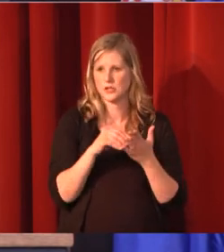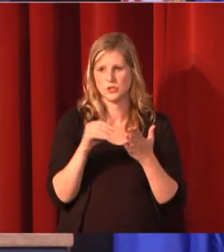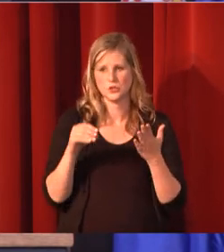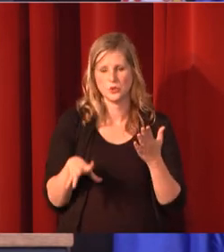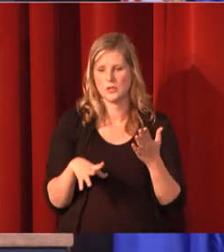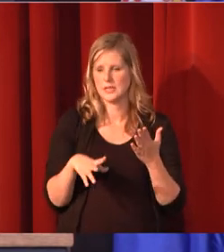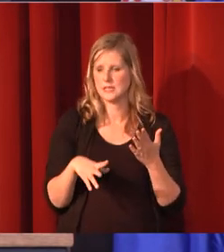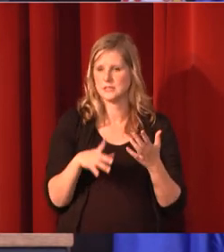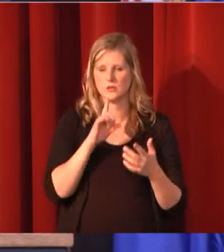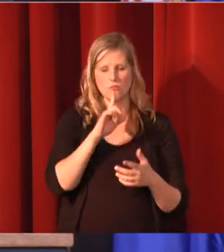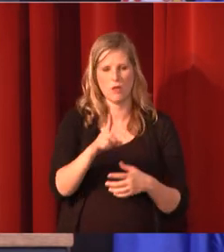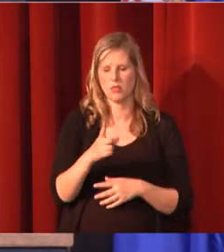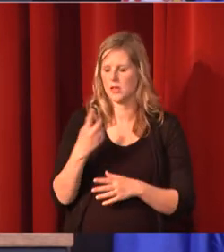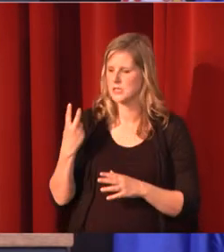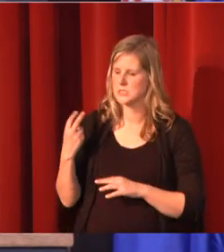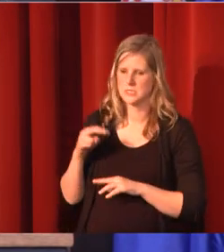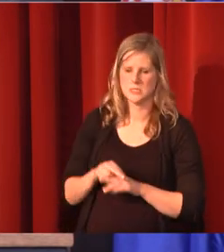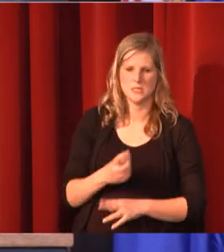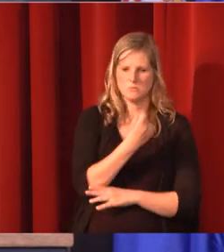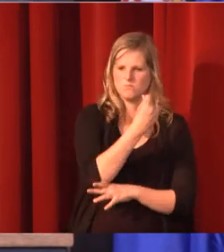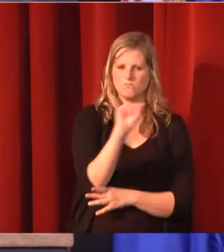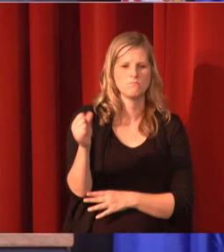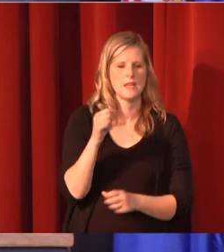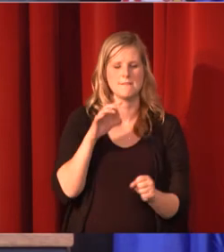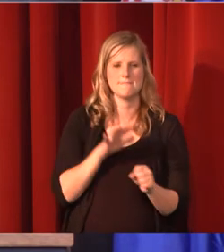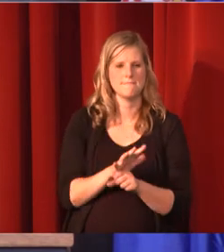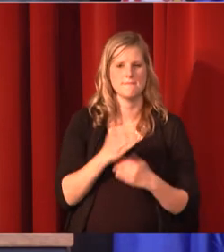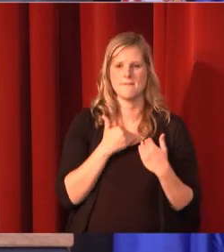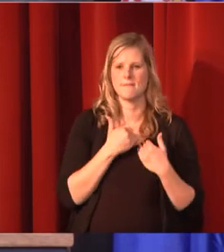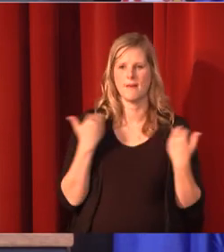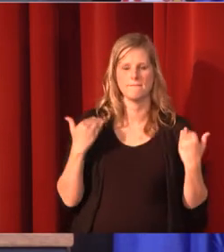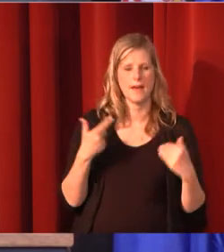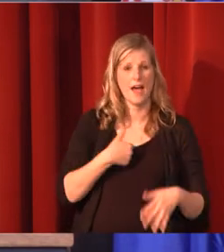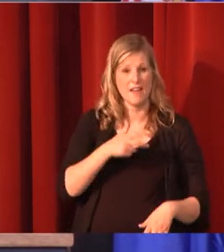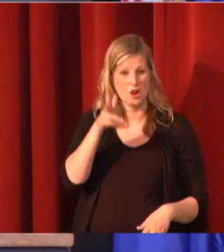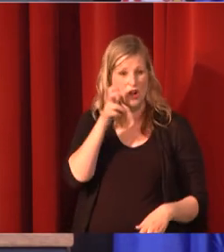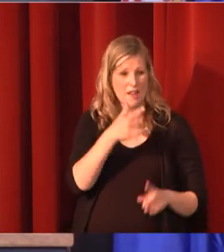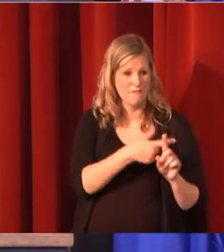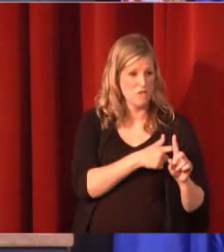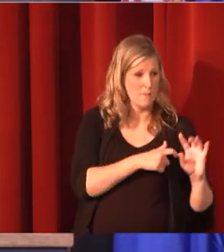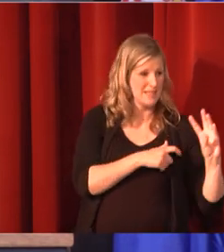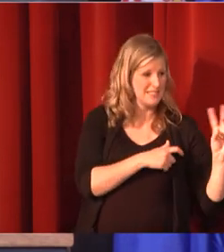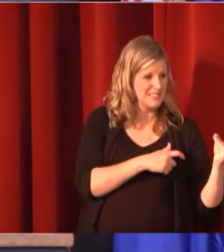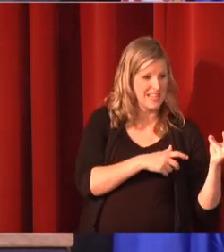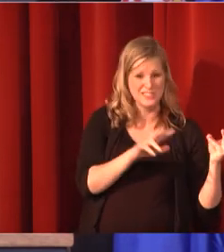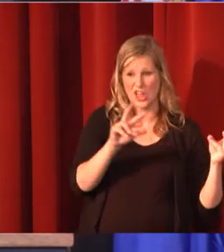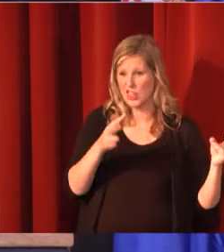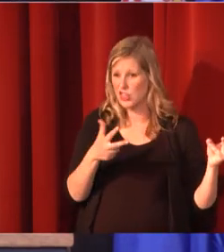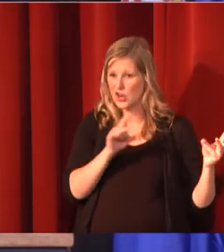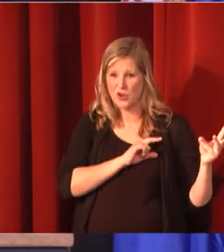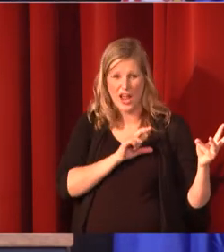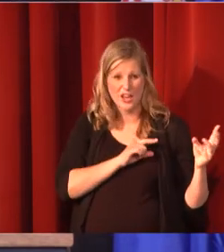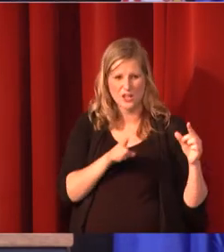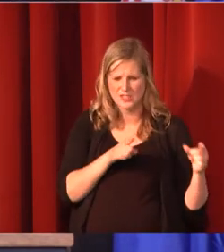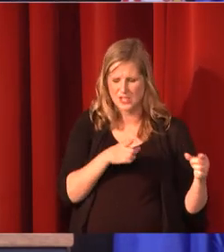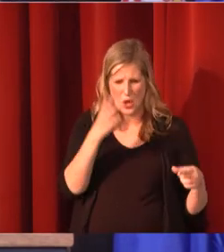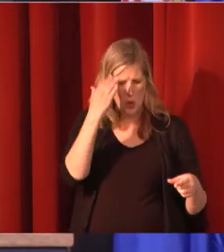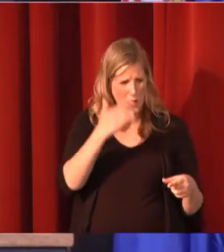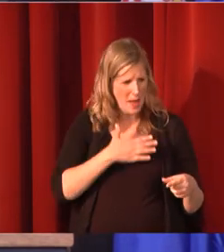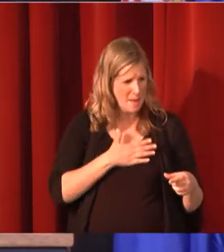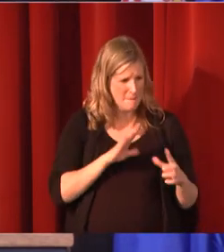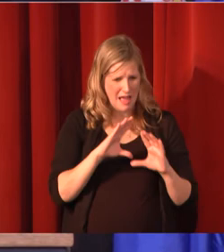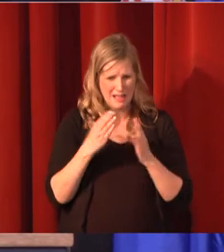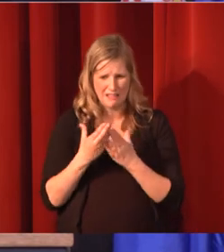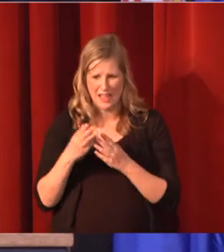with a simple message enough I've heard that message from 3rd graders who wanted to know why their tallest classmates